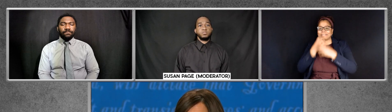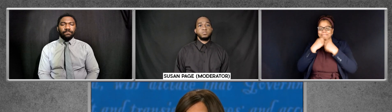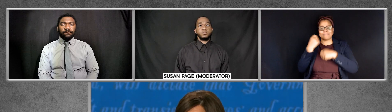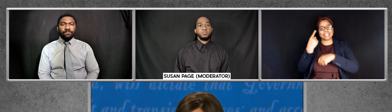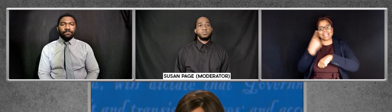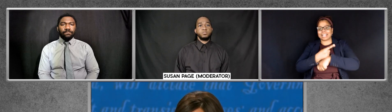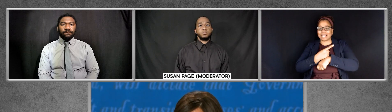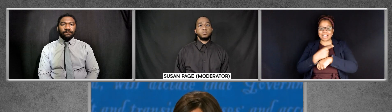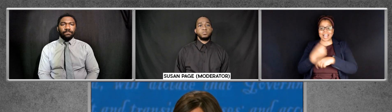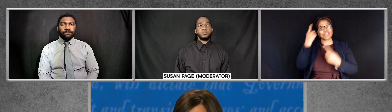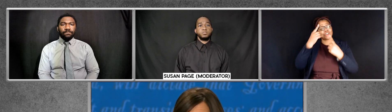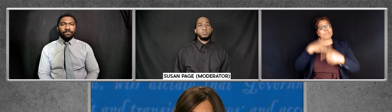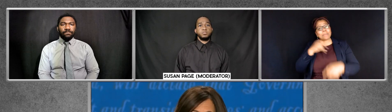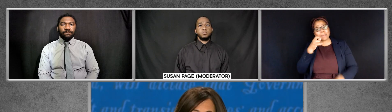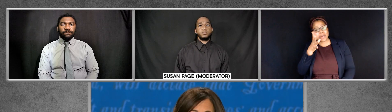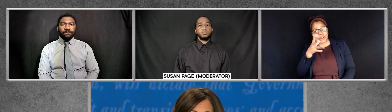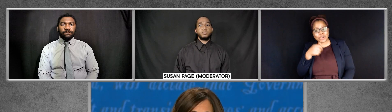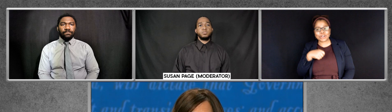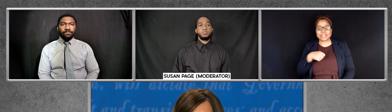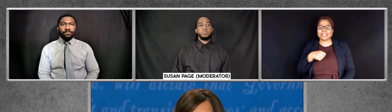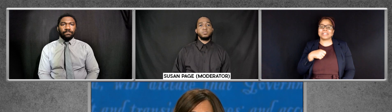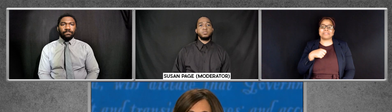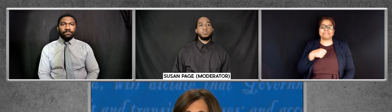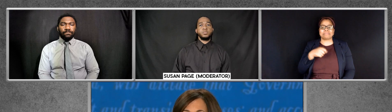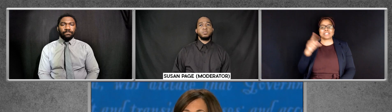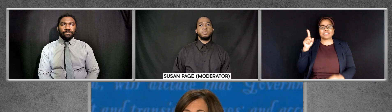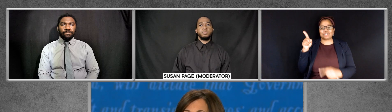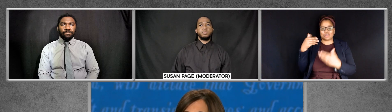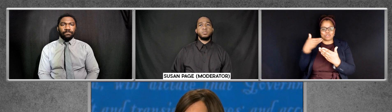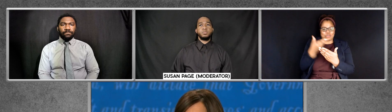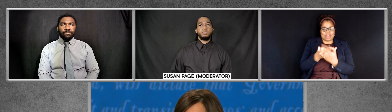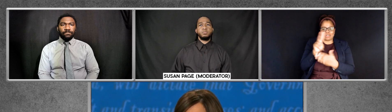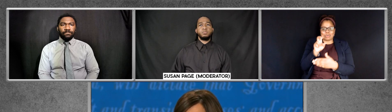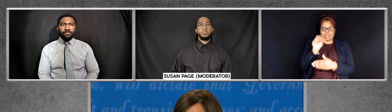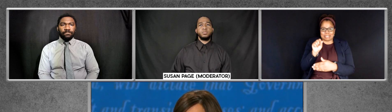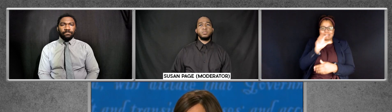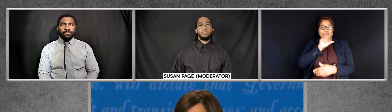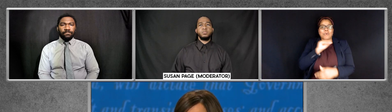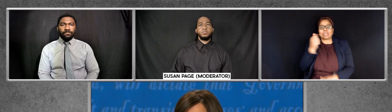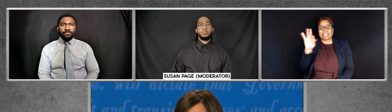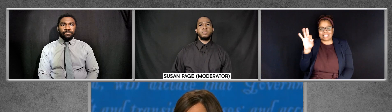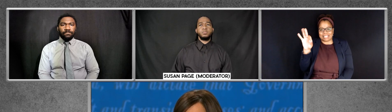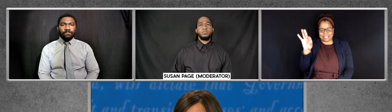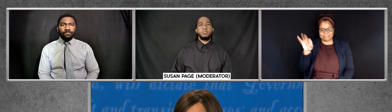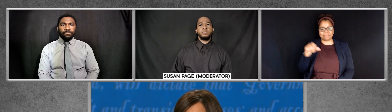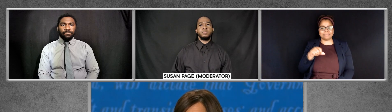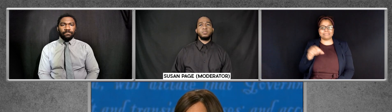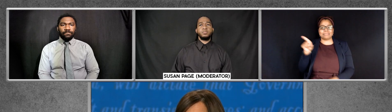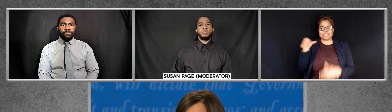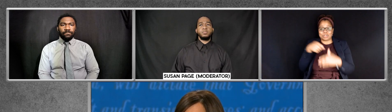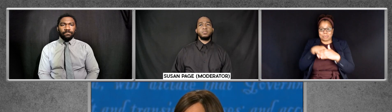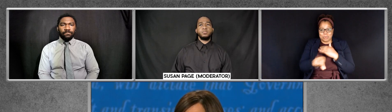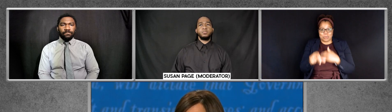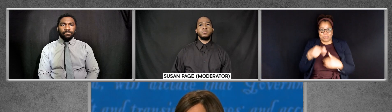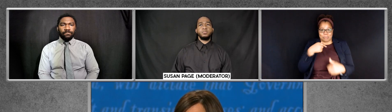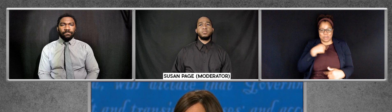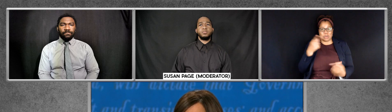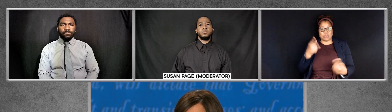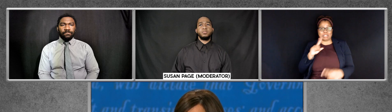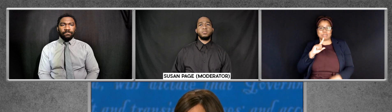thought about my mother, who came to the United States at the age of 19, gave birth to me at the age of